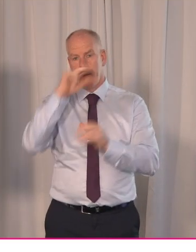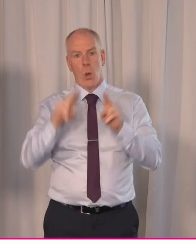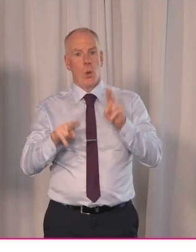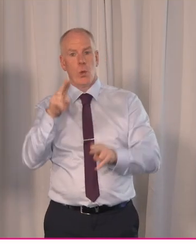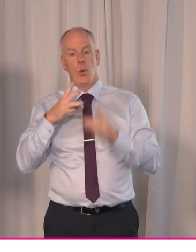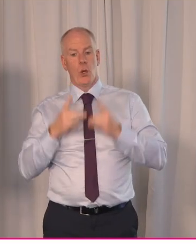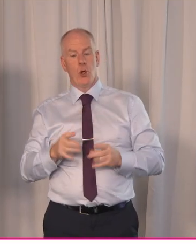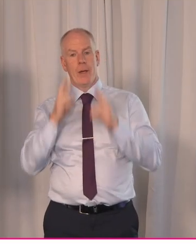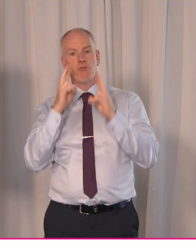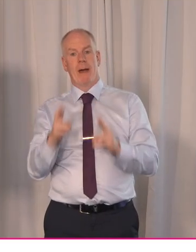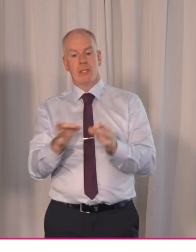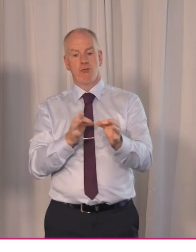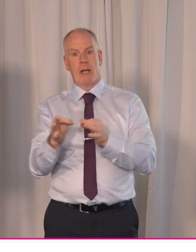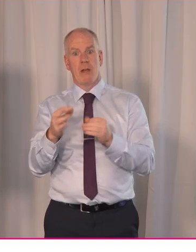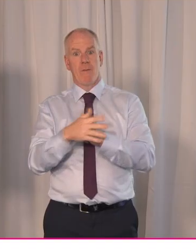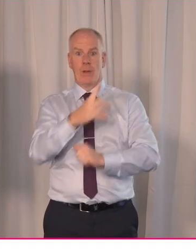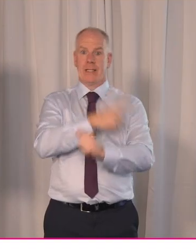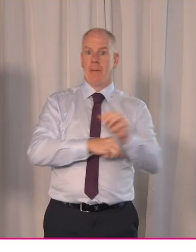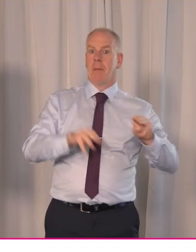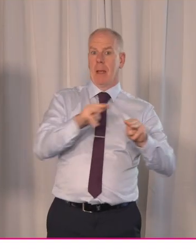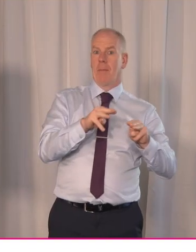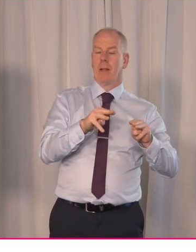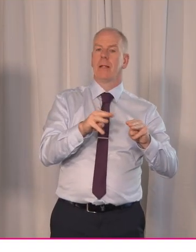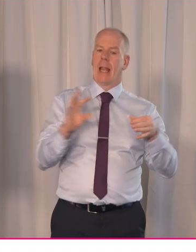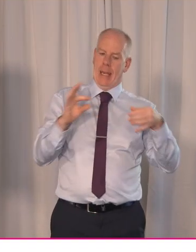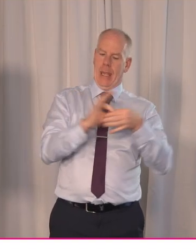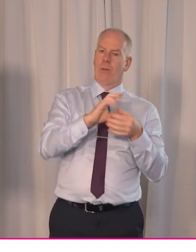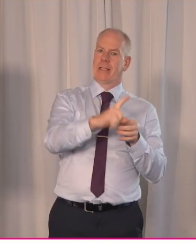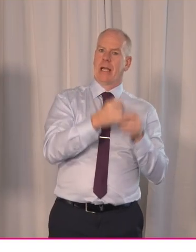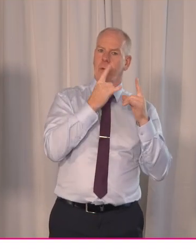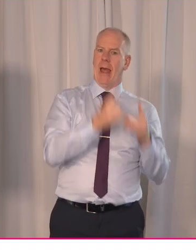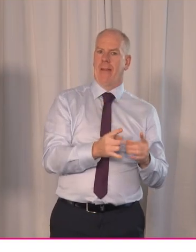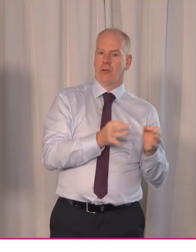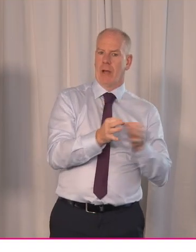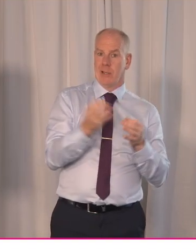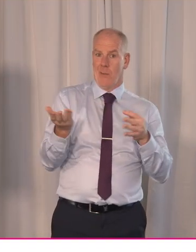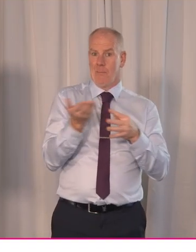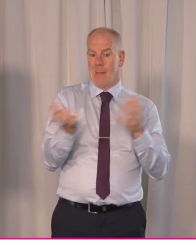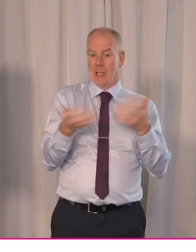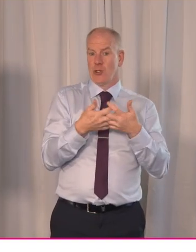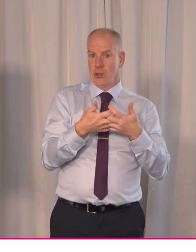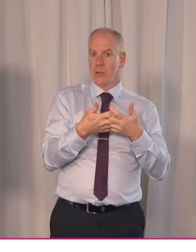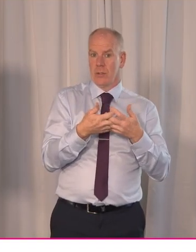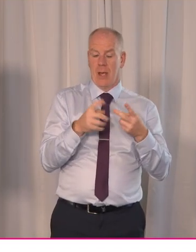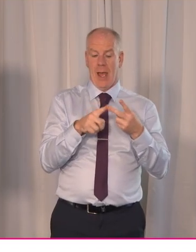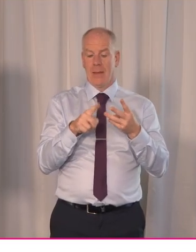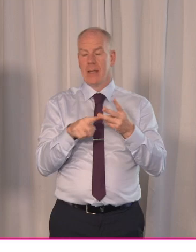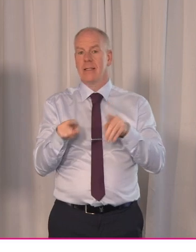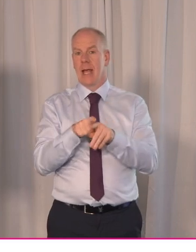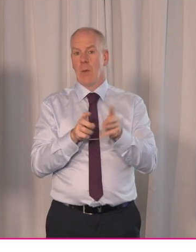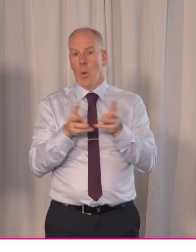disabled people is very much aligned with our sexual health strategy, as is all of the really wonderful work in